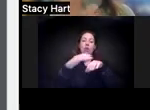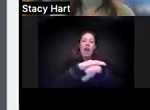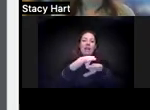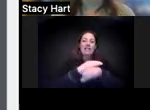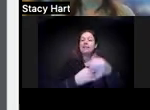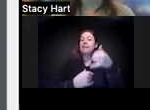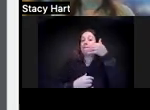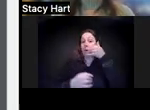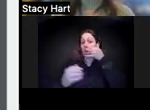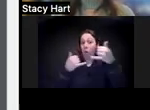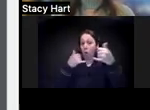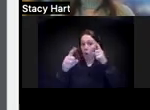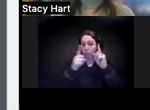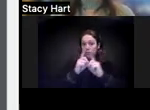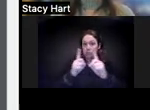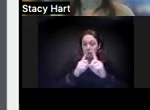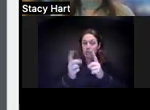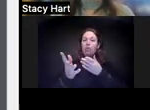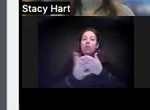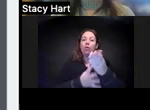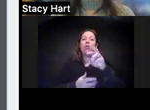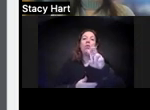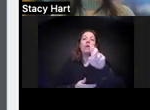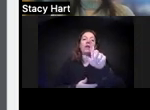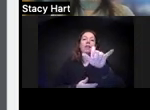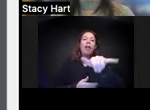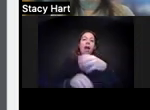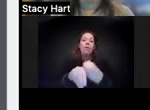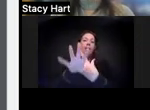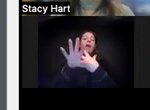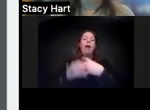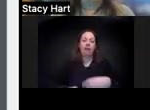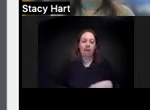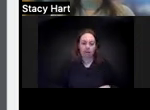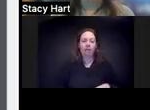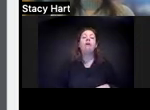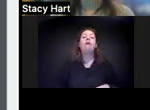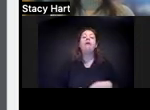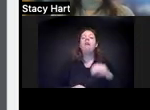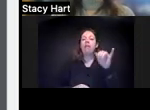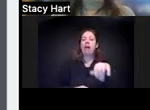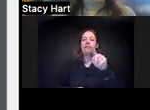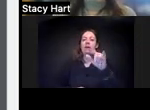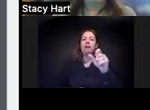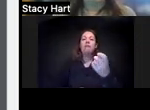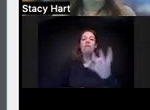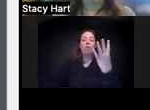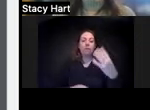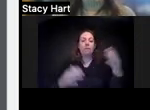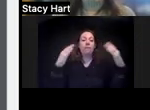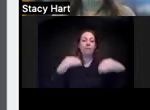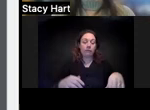And then Title V. People with disabilities can file a complaint if they feel like they've